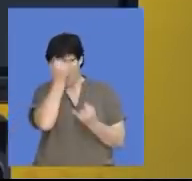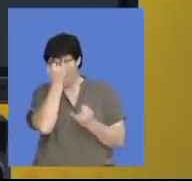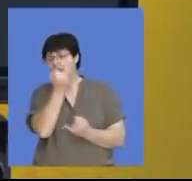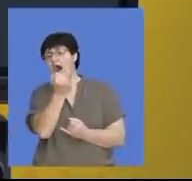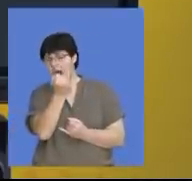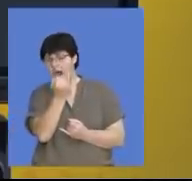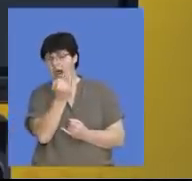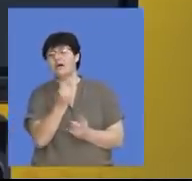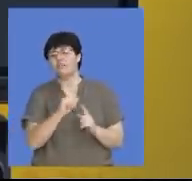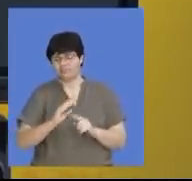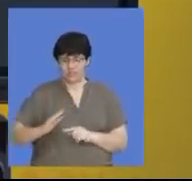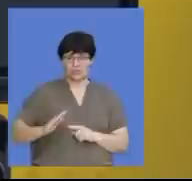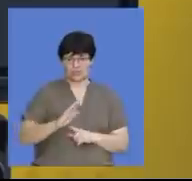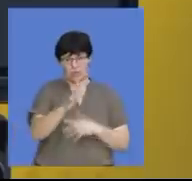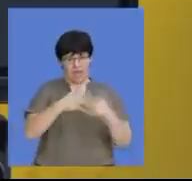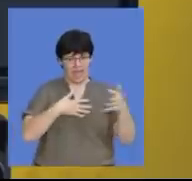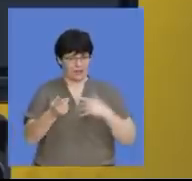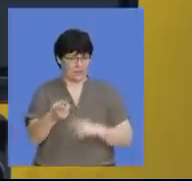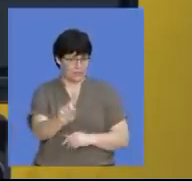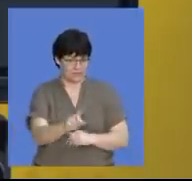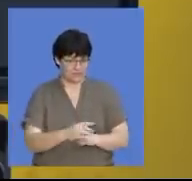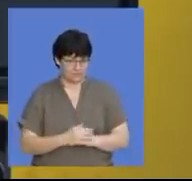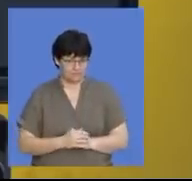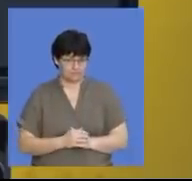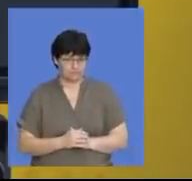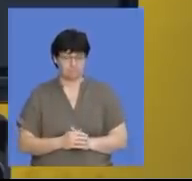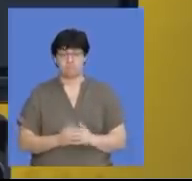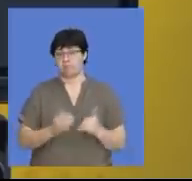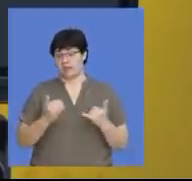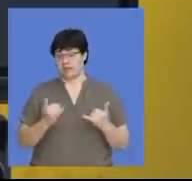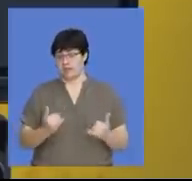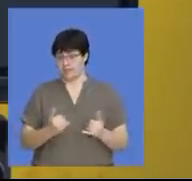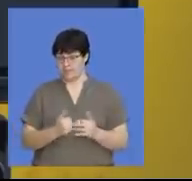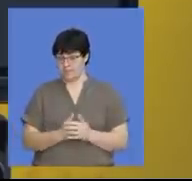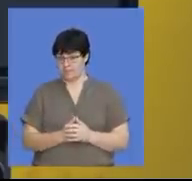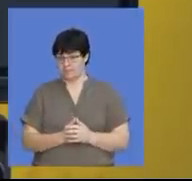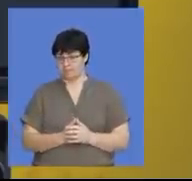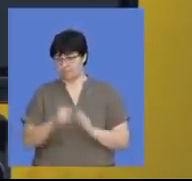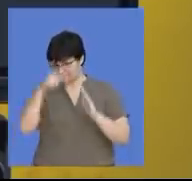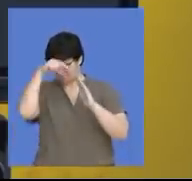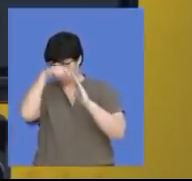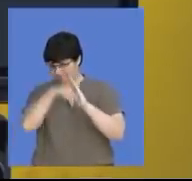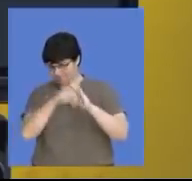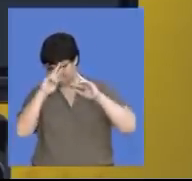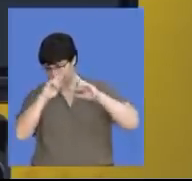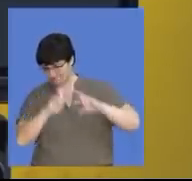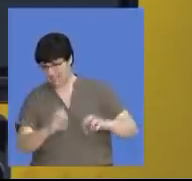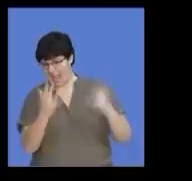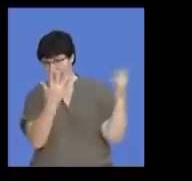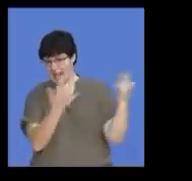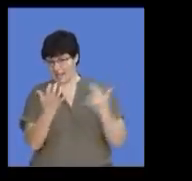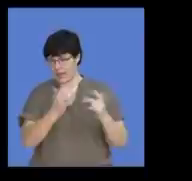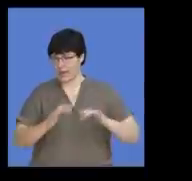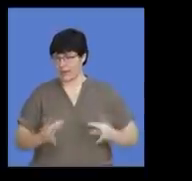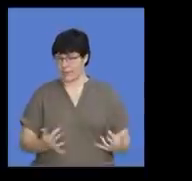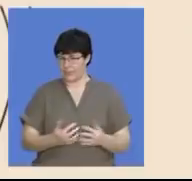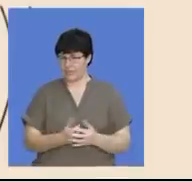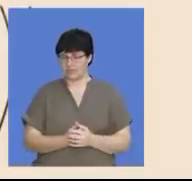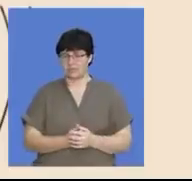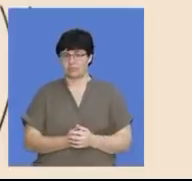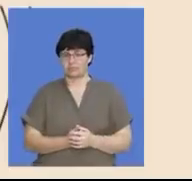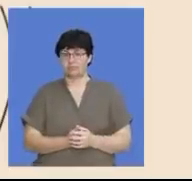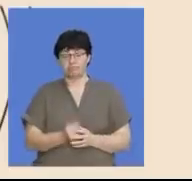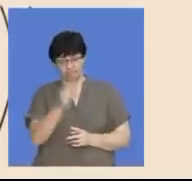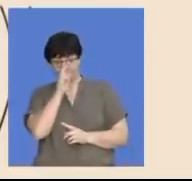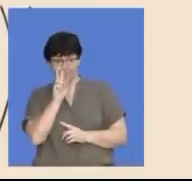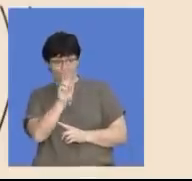the type of slope we are dealing with. Now, let's get deeper into the calculation. And note